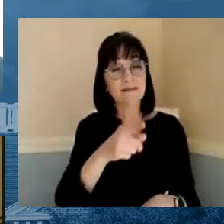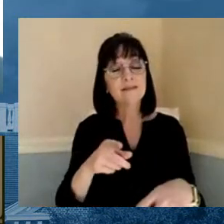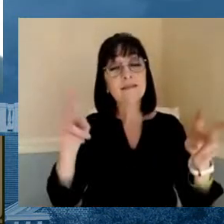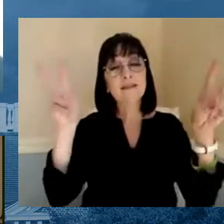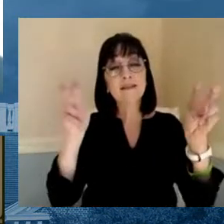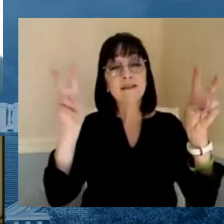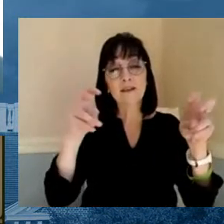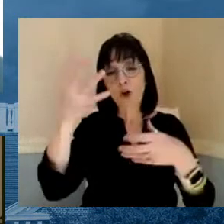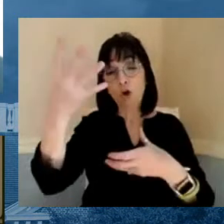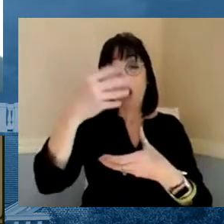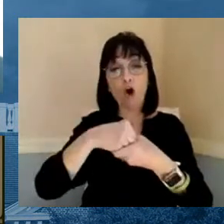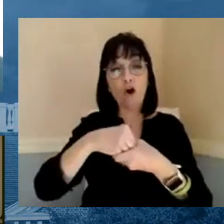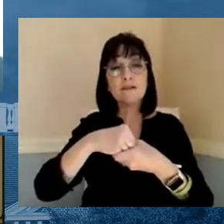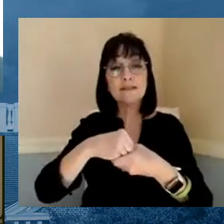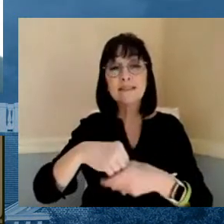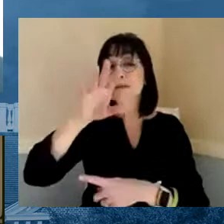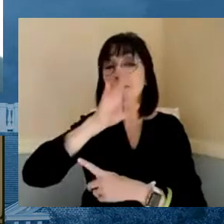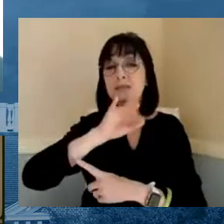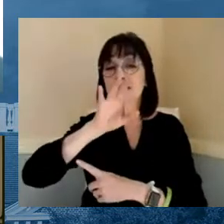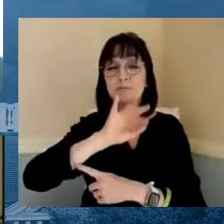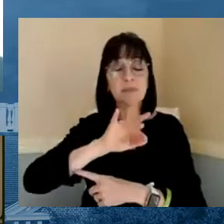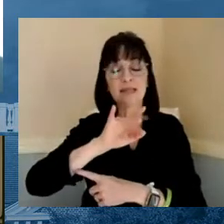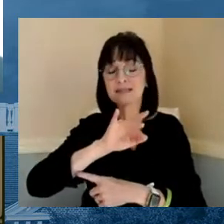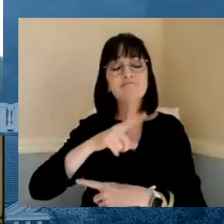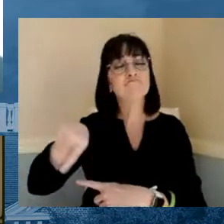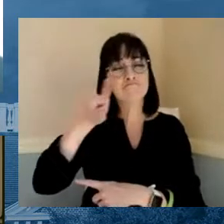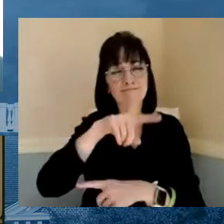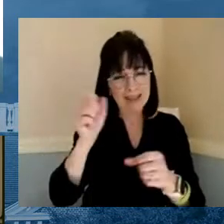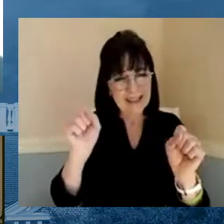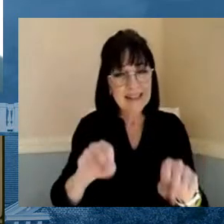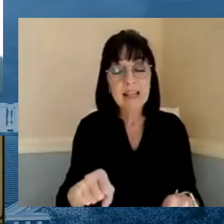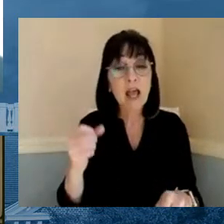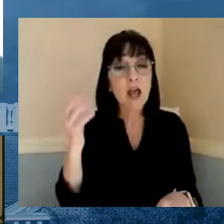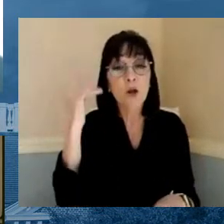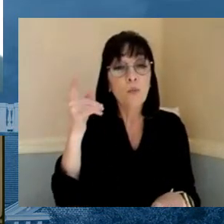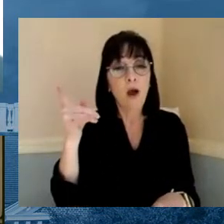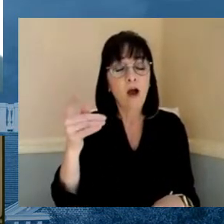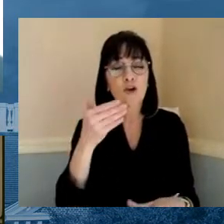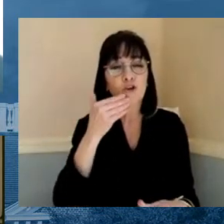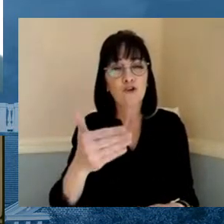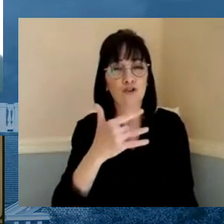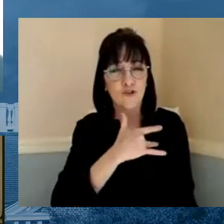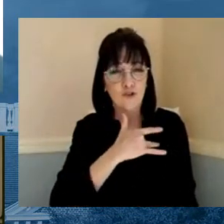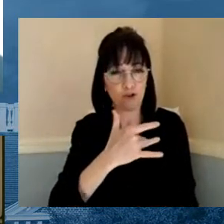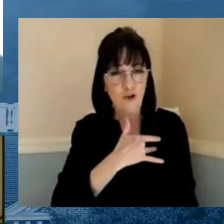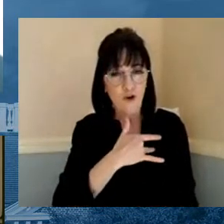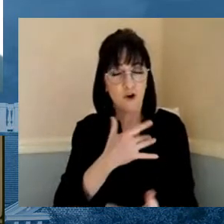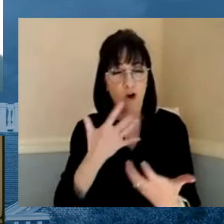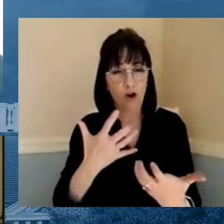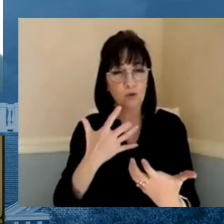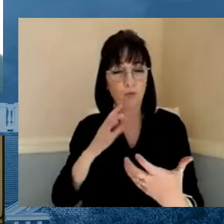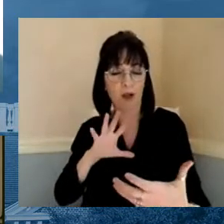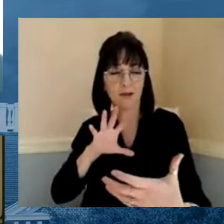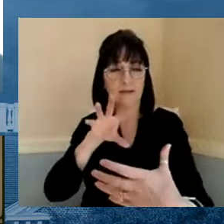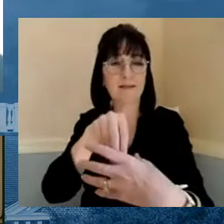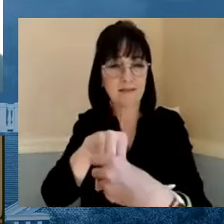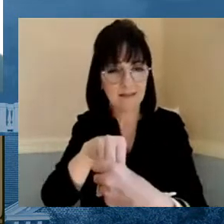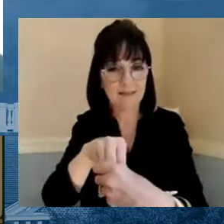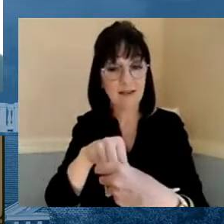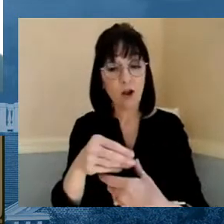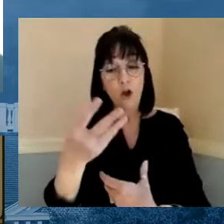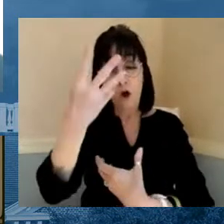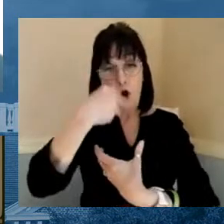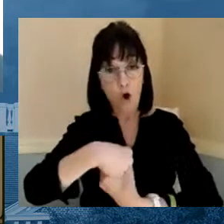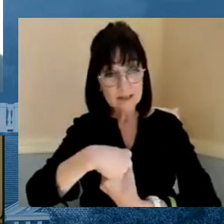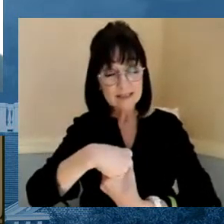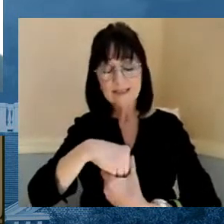a patient, compassionate human being. I will leave you with this. Monique Botha is an autistic woman from